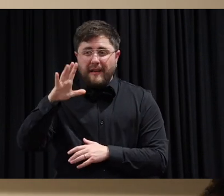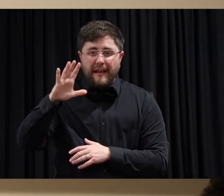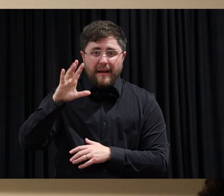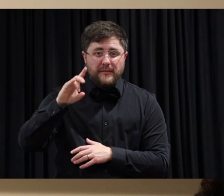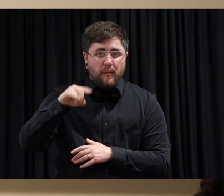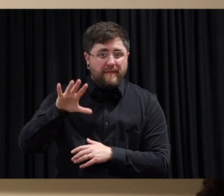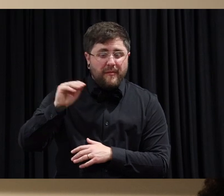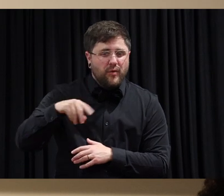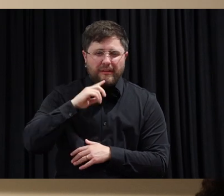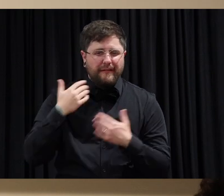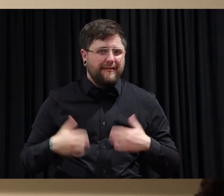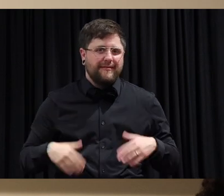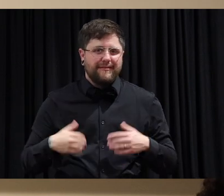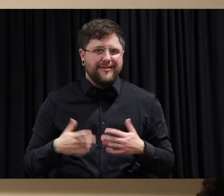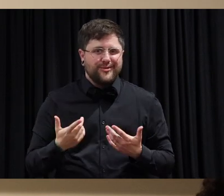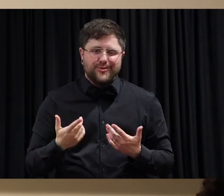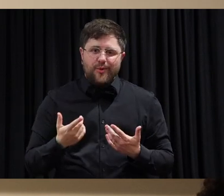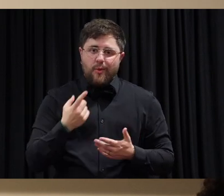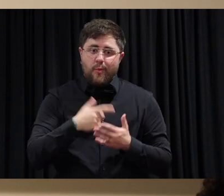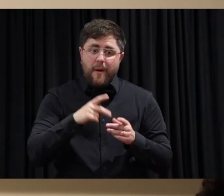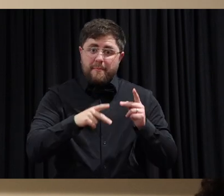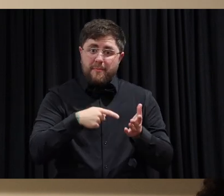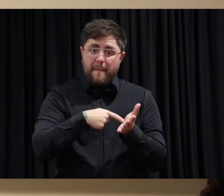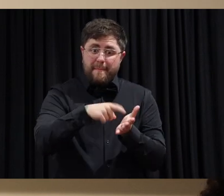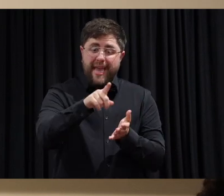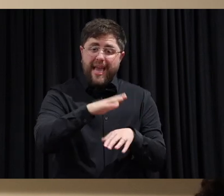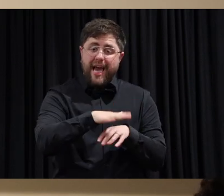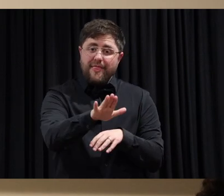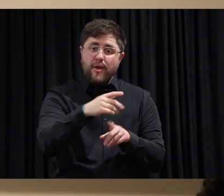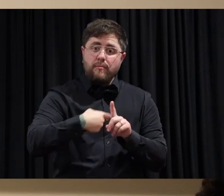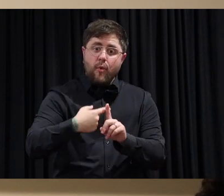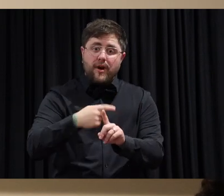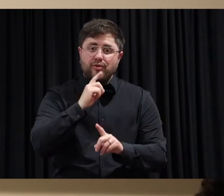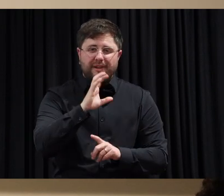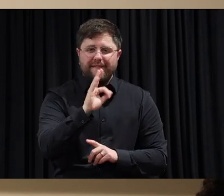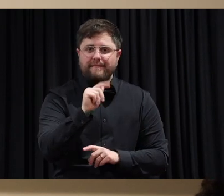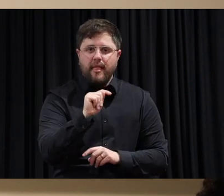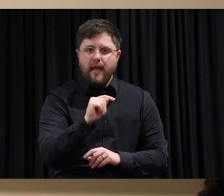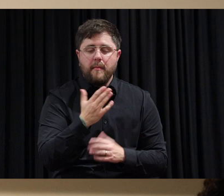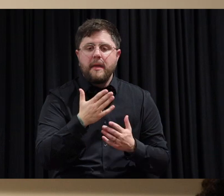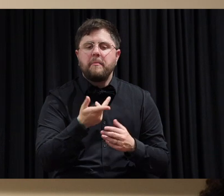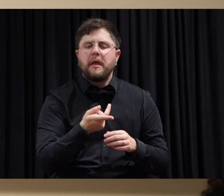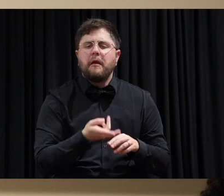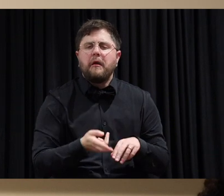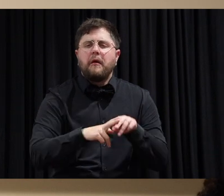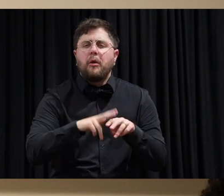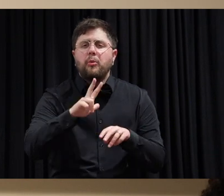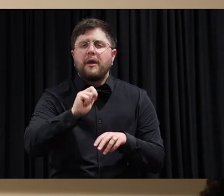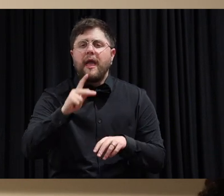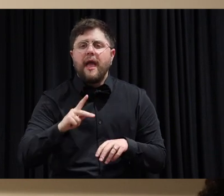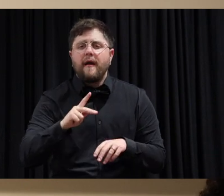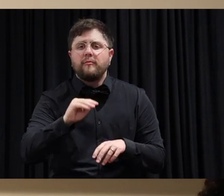what homeowners actually pay on their existing mortgages, is pretty flat, right? It maybe bumped up a little bit. It's probably in about the 3.5% range